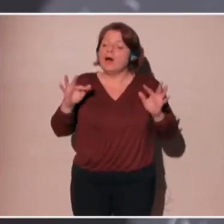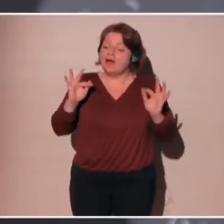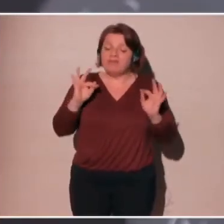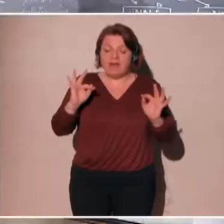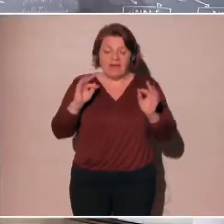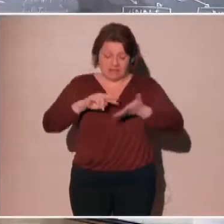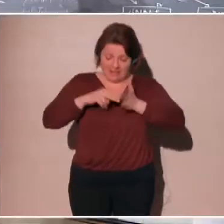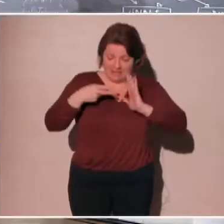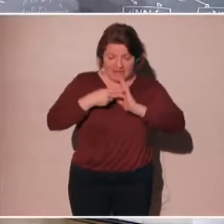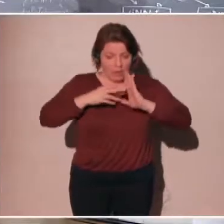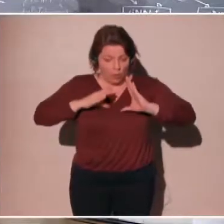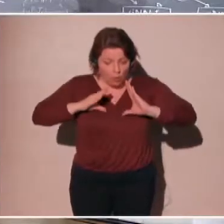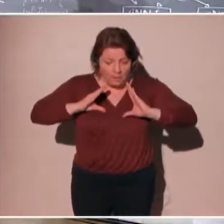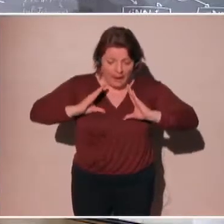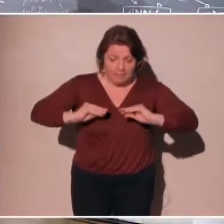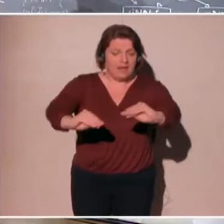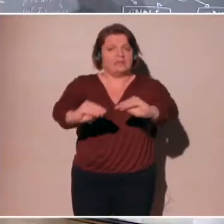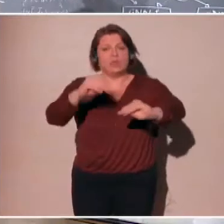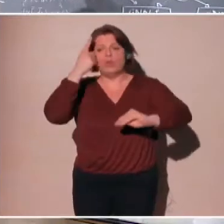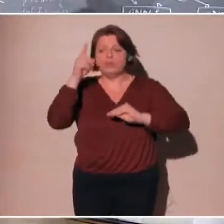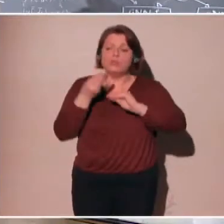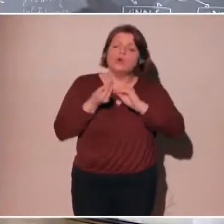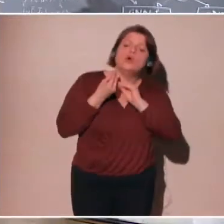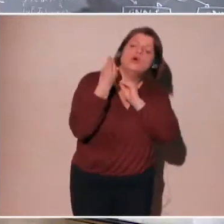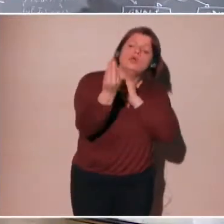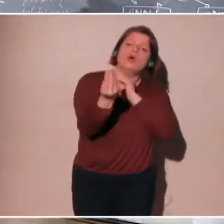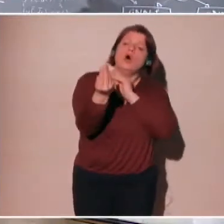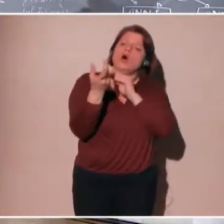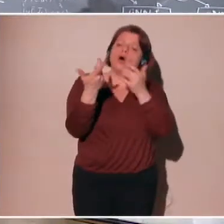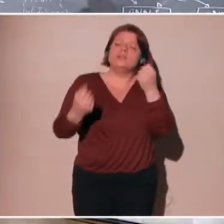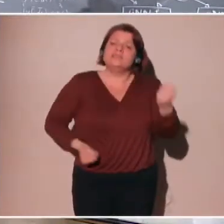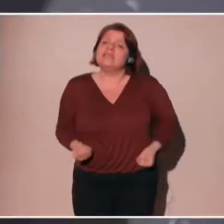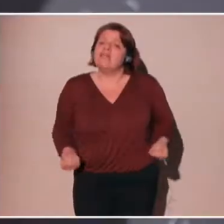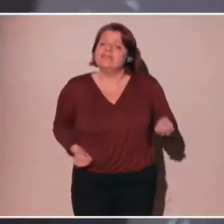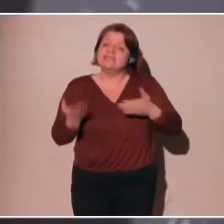comes to the application of these techniques for online